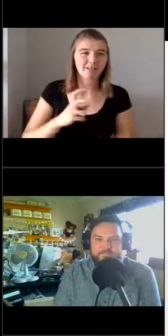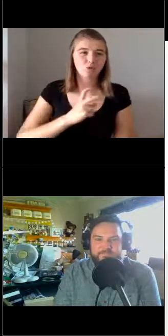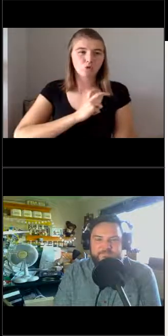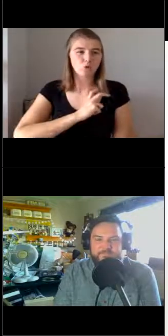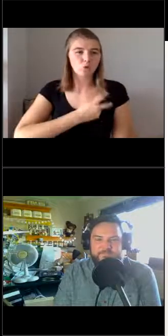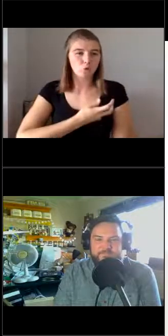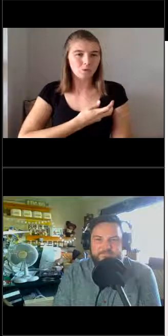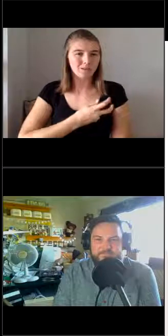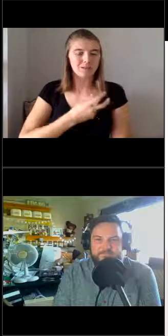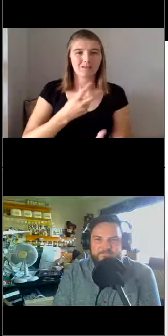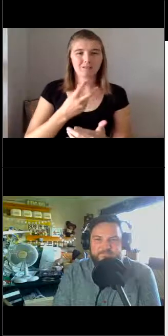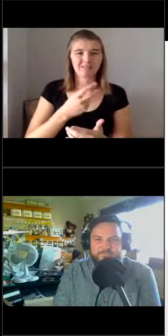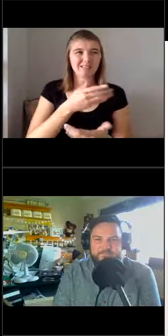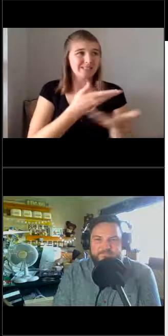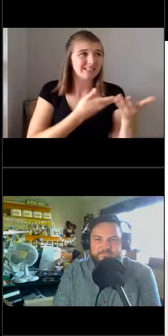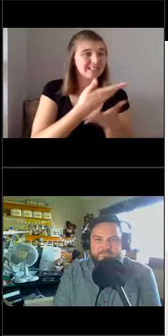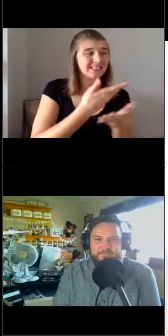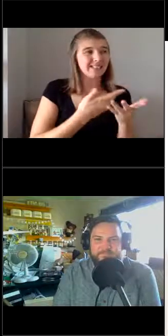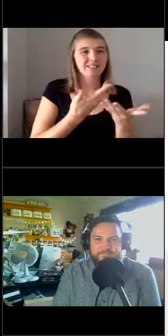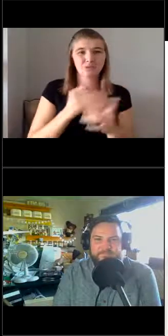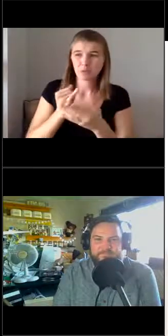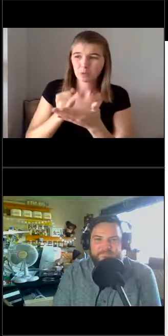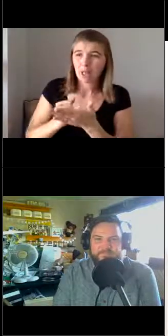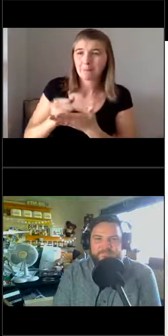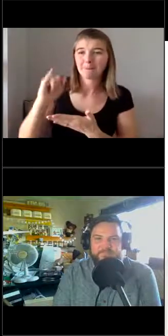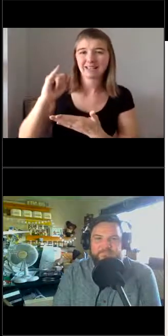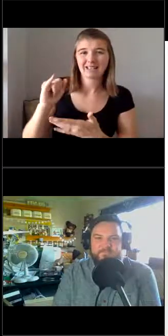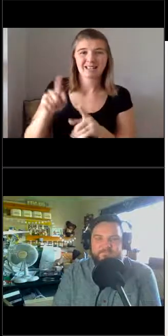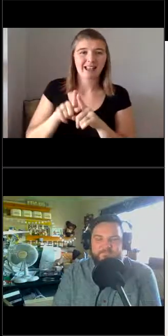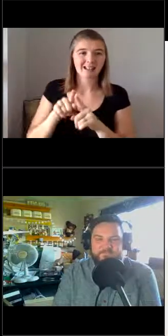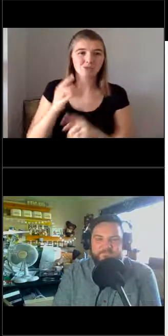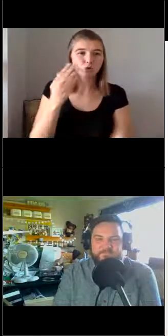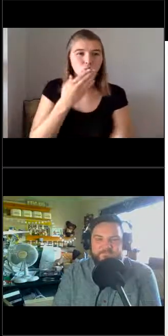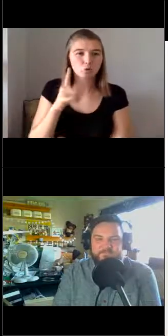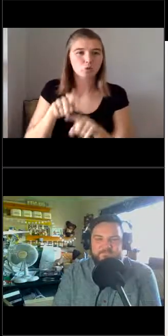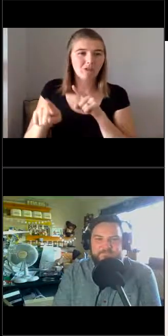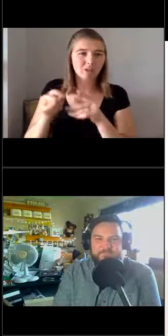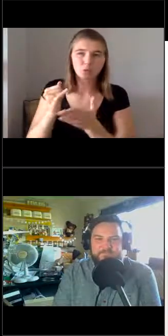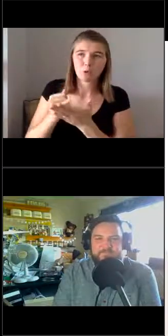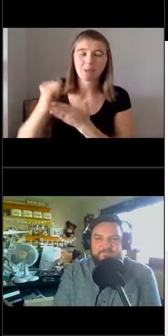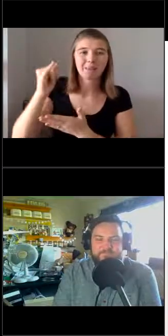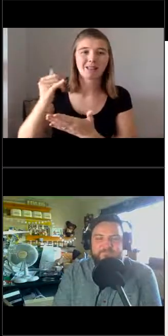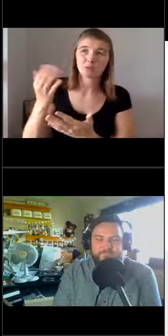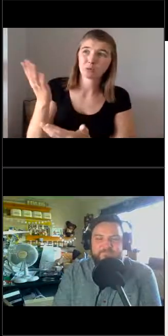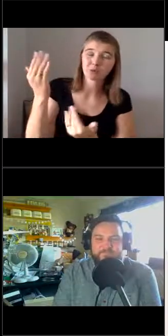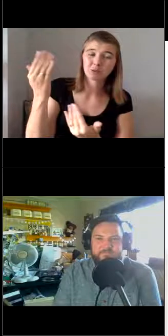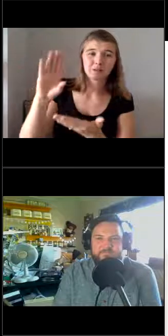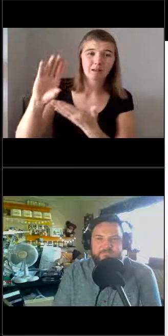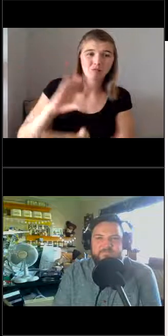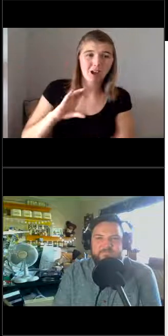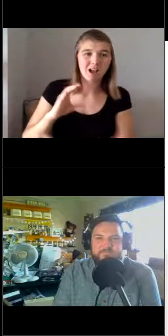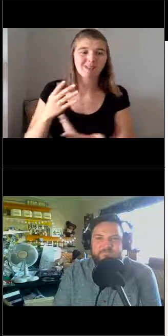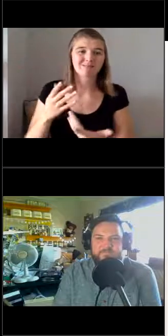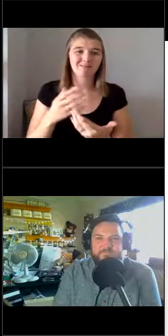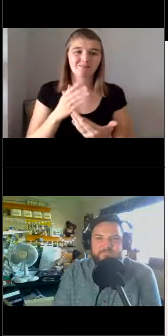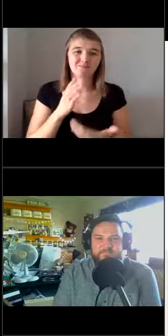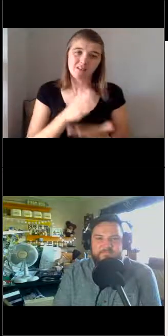school and the research head, they were appealing on my behalf as well. So I had a lot of support from my seniors and my mentors,